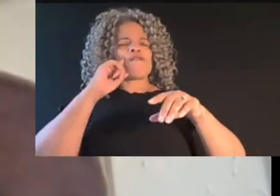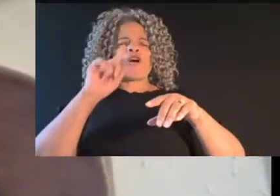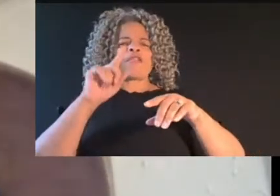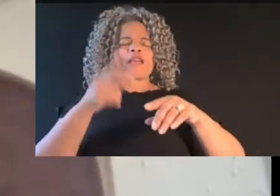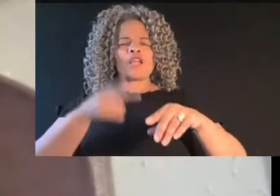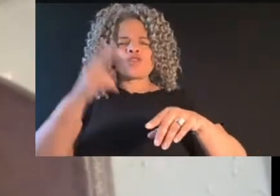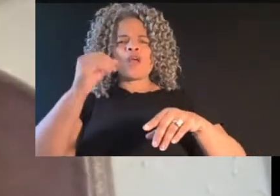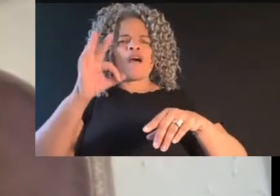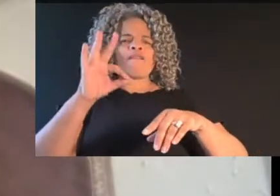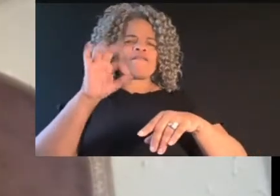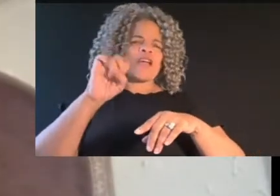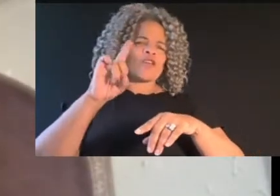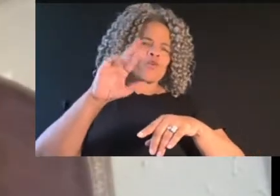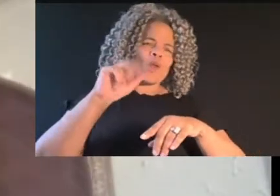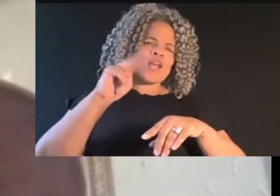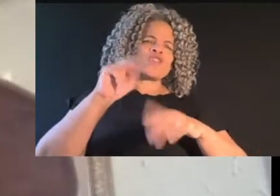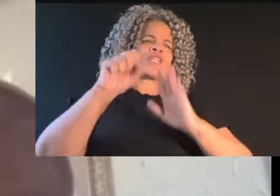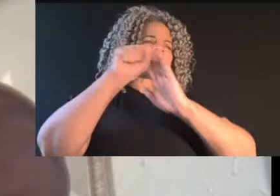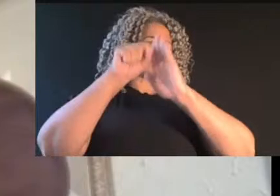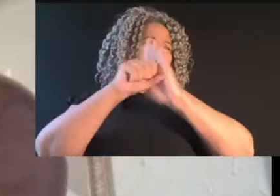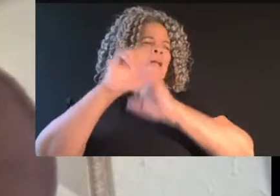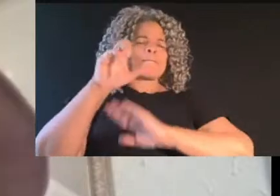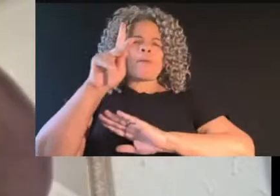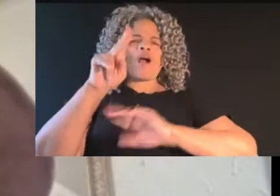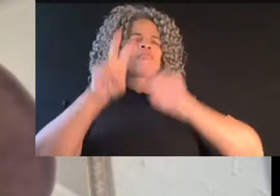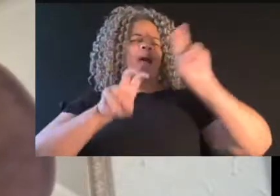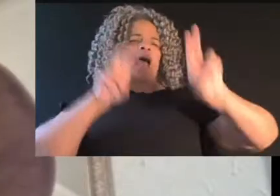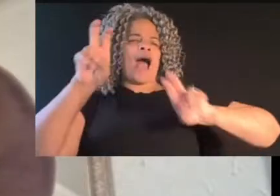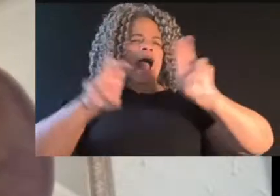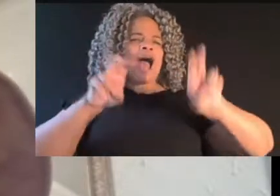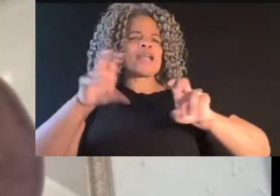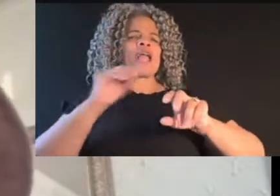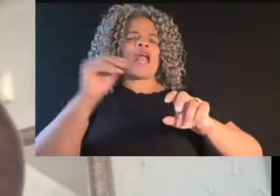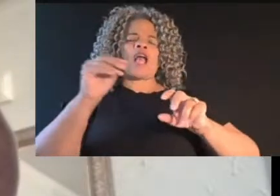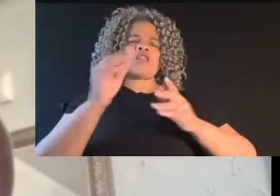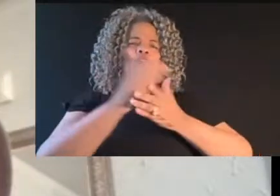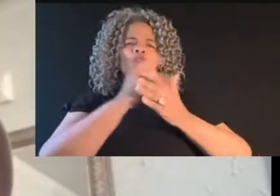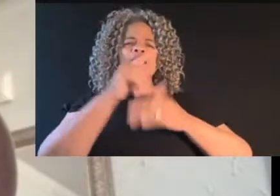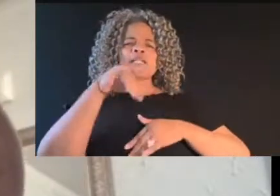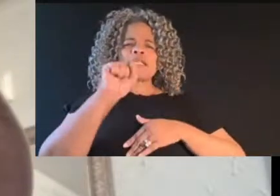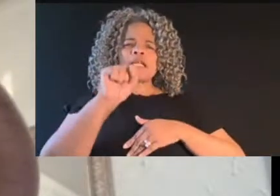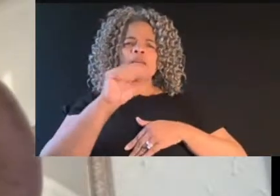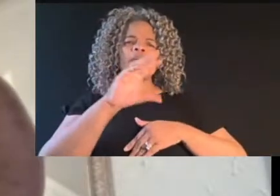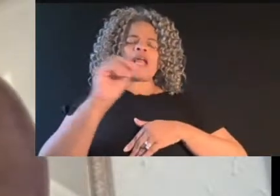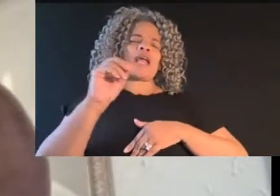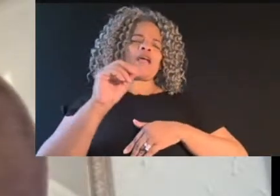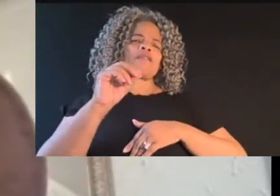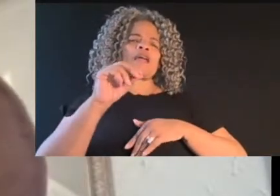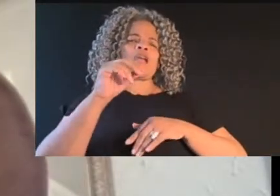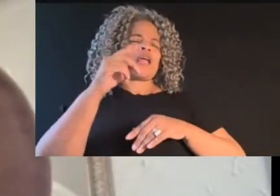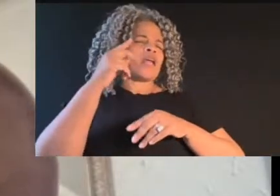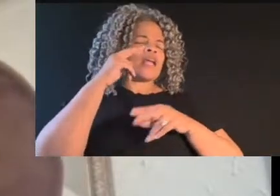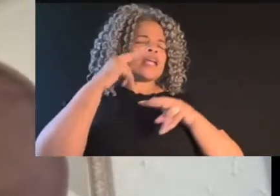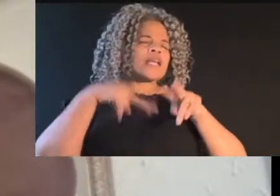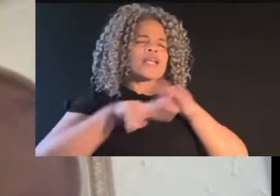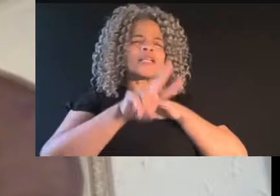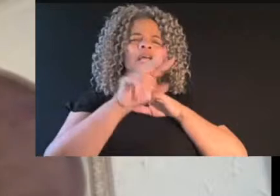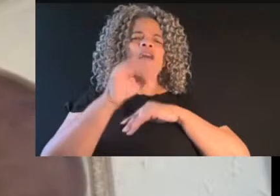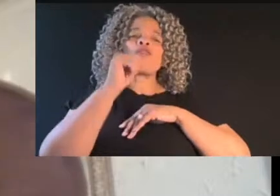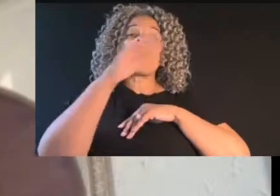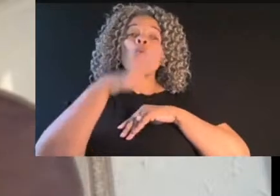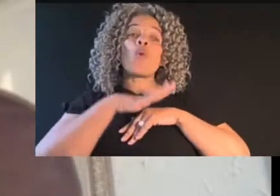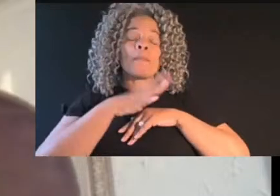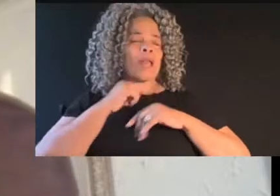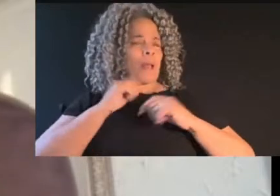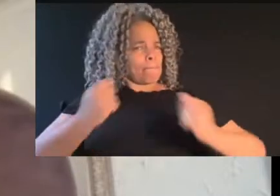Federation State Park, the hiking and the birding tips, the insights from the women. But I'm also just so